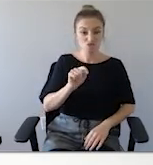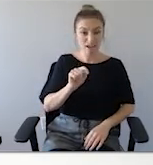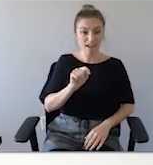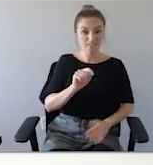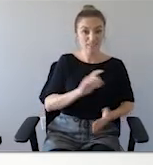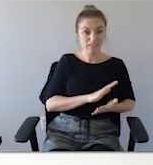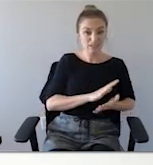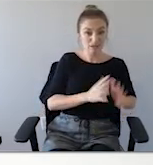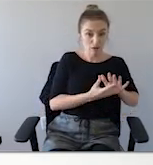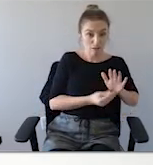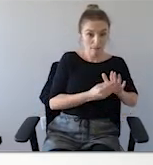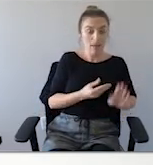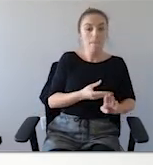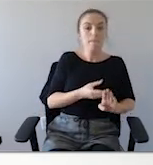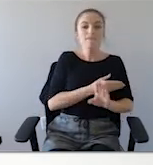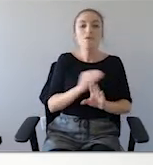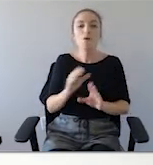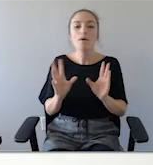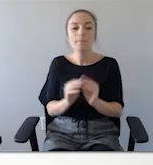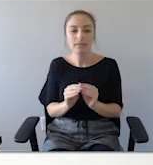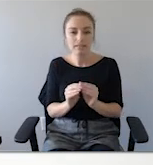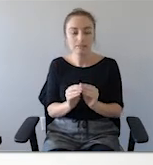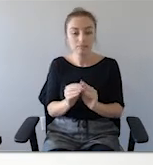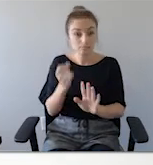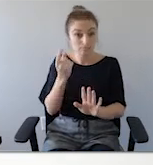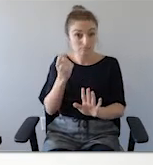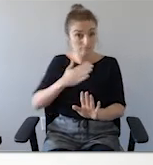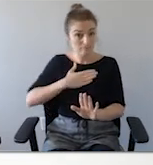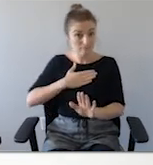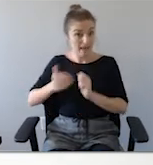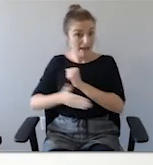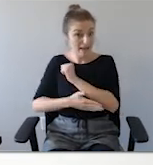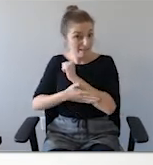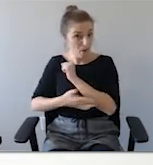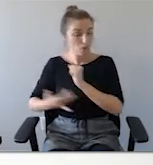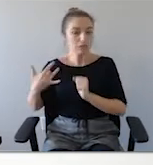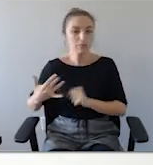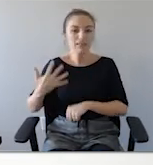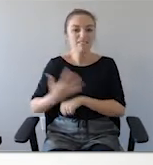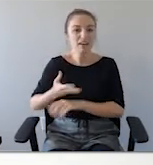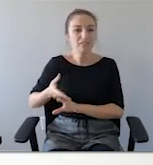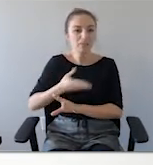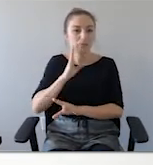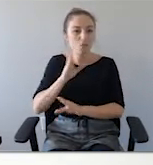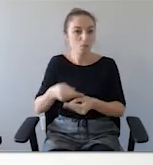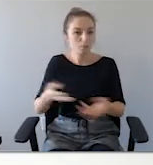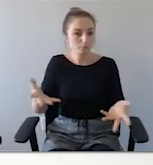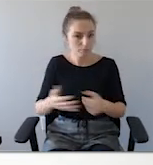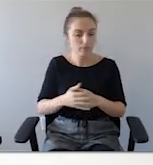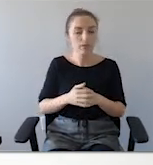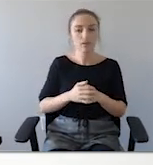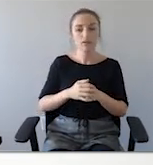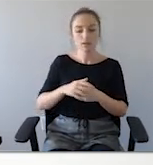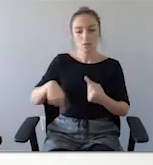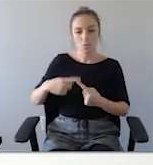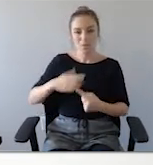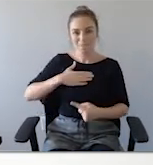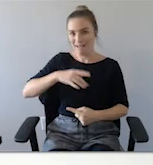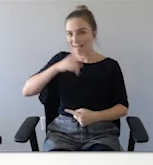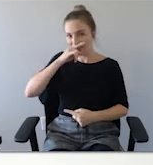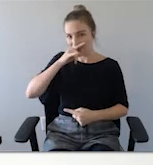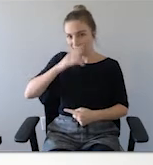out normally around 5 days before the meeting, sometimes not. But when my son was young, they didn't do that, but I would ask for